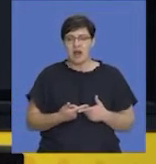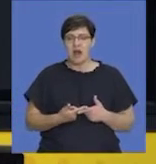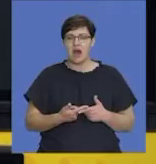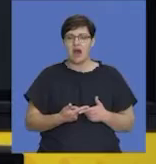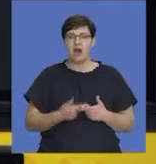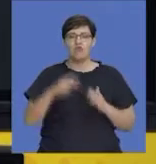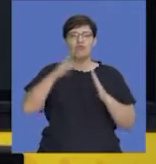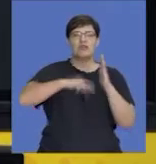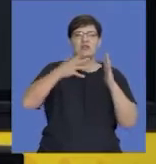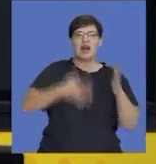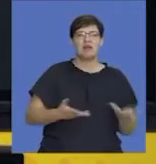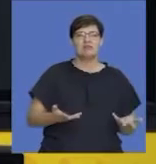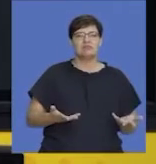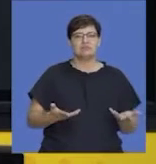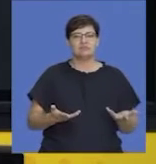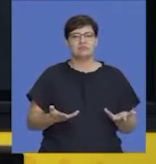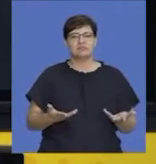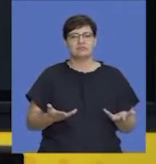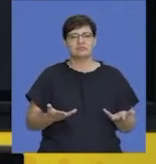be